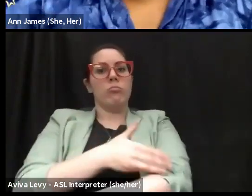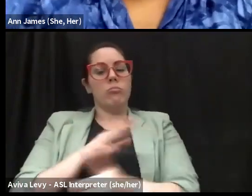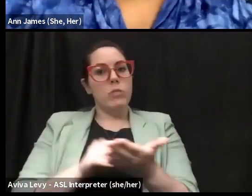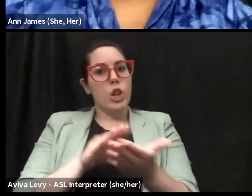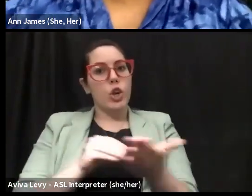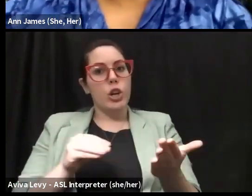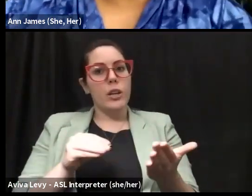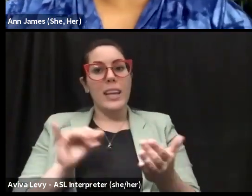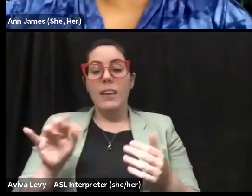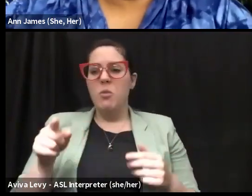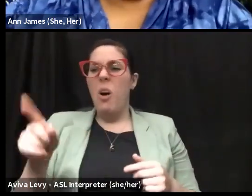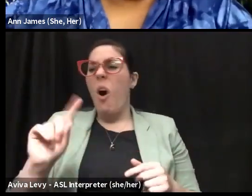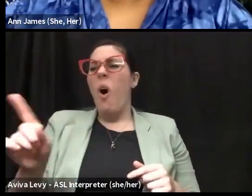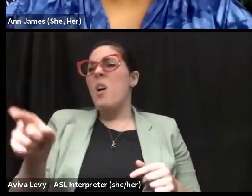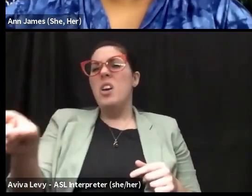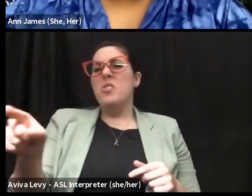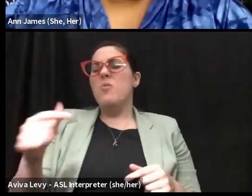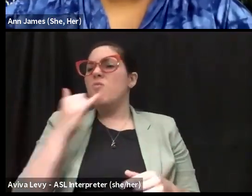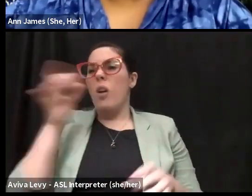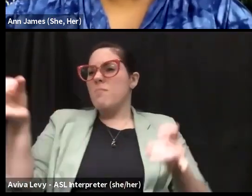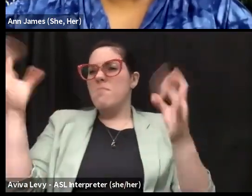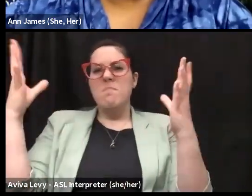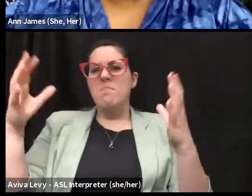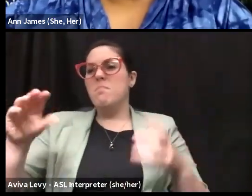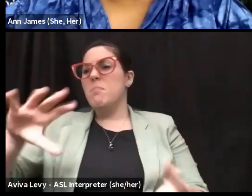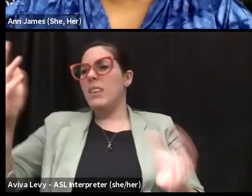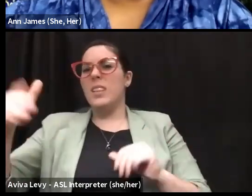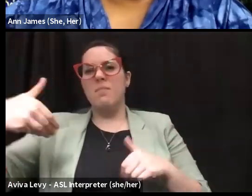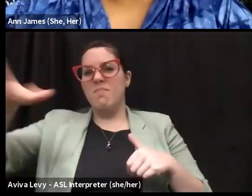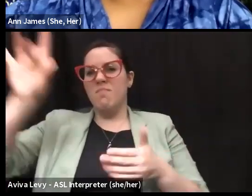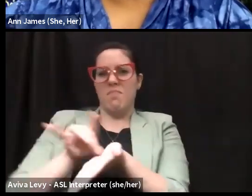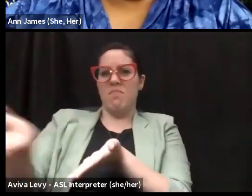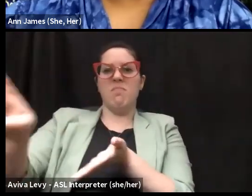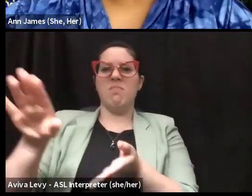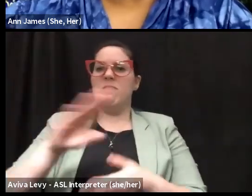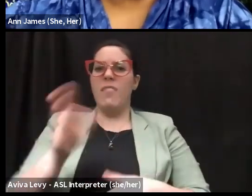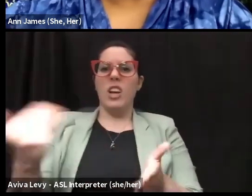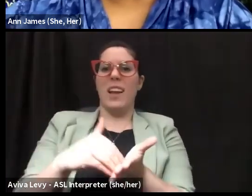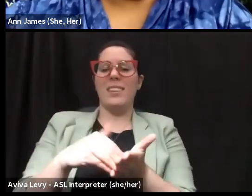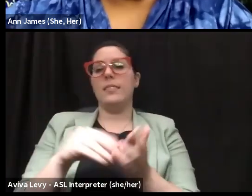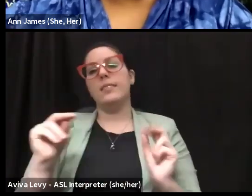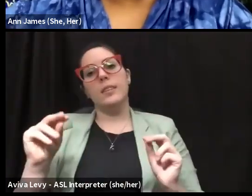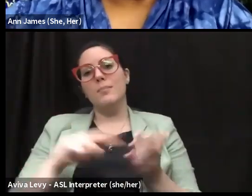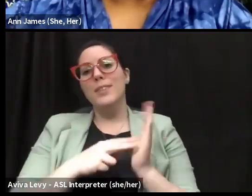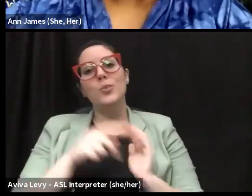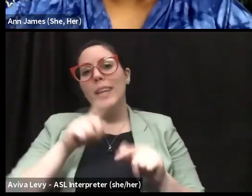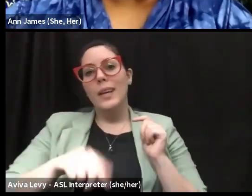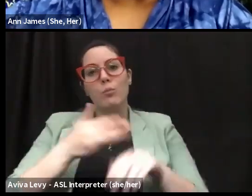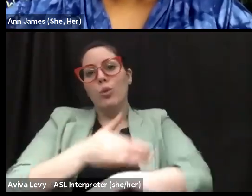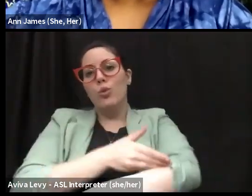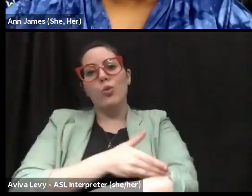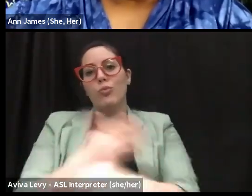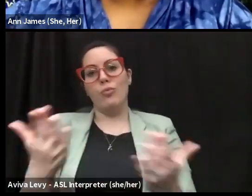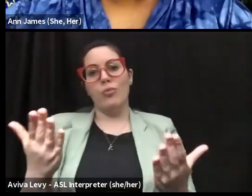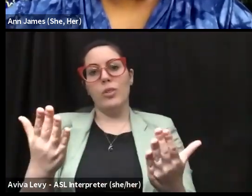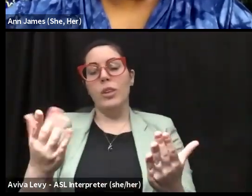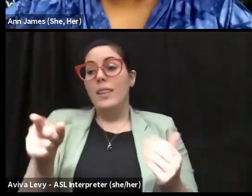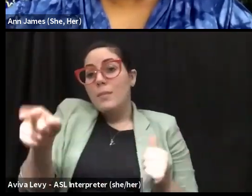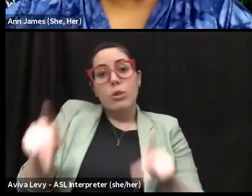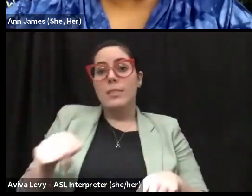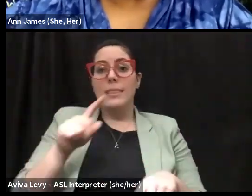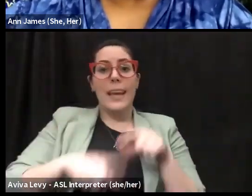them away forever, they're done, we don't get better as a whole. And they have no chance to grow or heal.